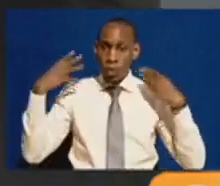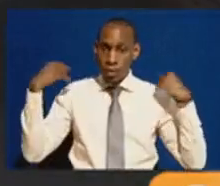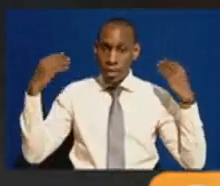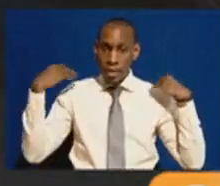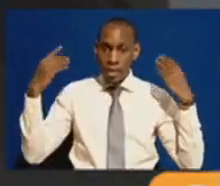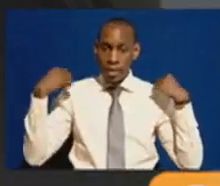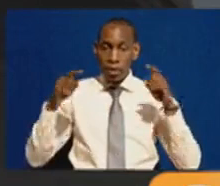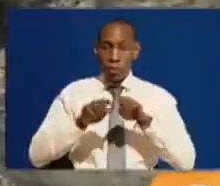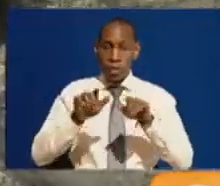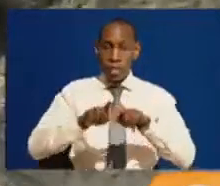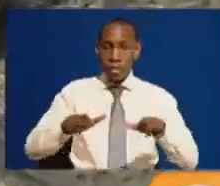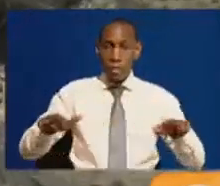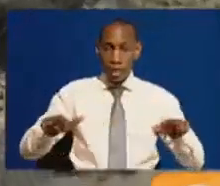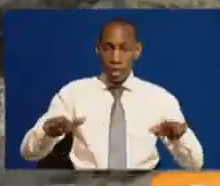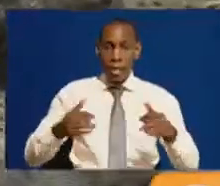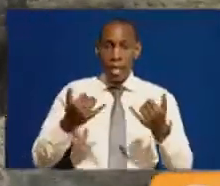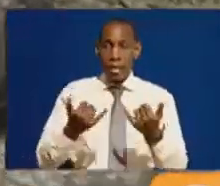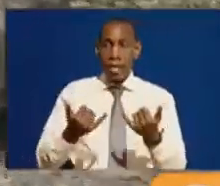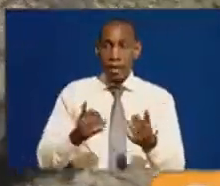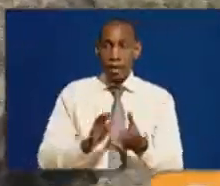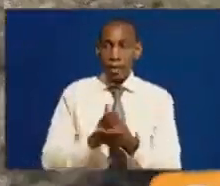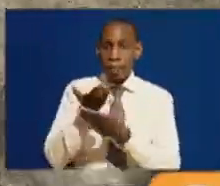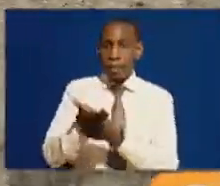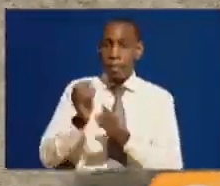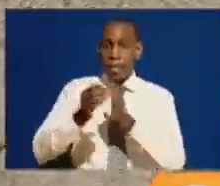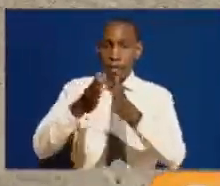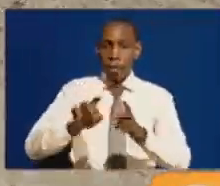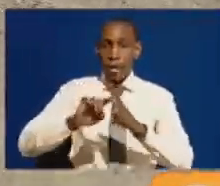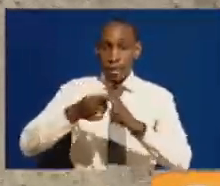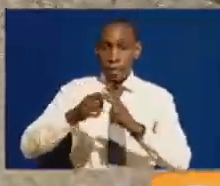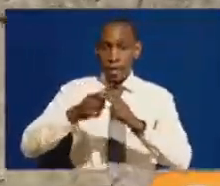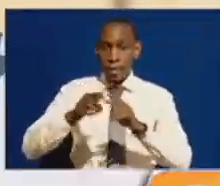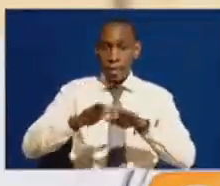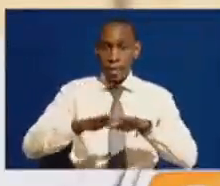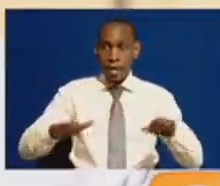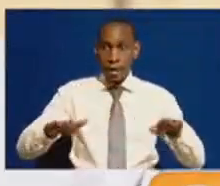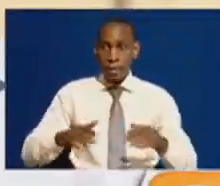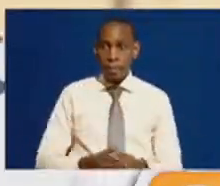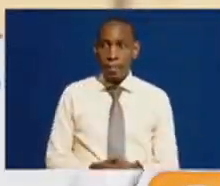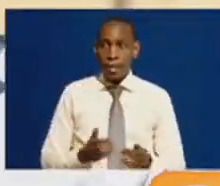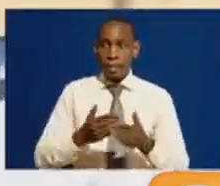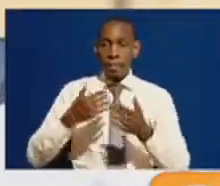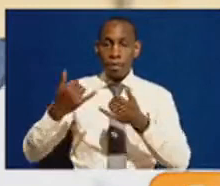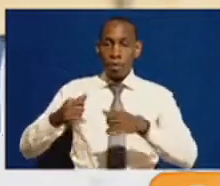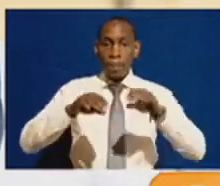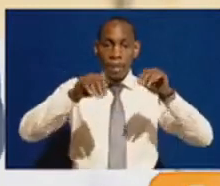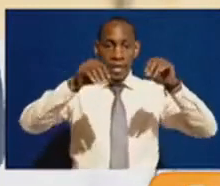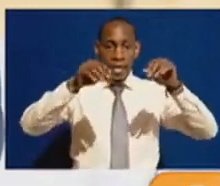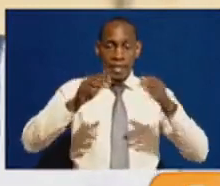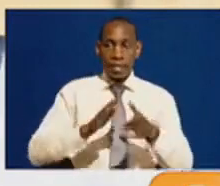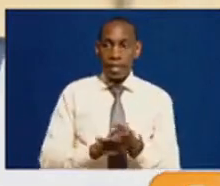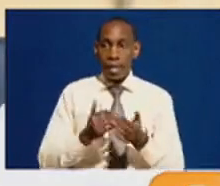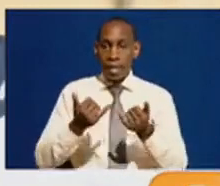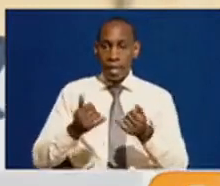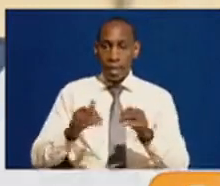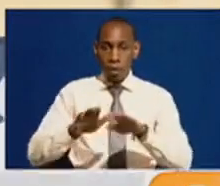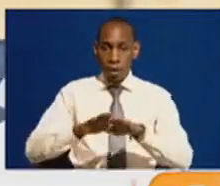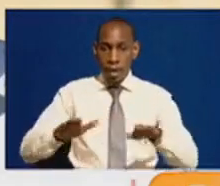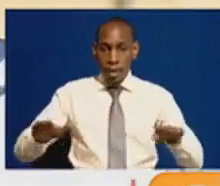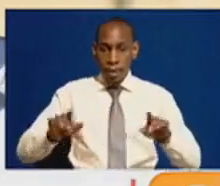at the pitch. A plea has now been made to the leaders to rehabilitate the grounds. Kwa nacheza hapa kikiwa na vumbi. Sasa imekuwa imekuwa carpet